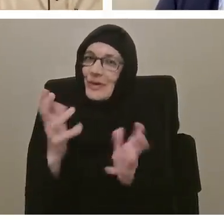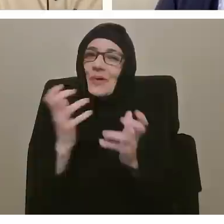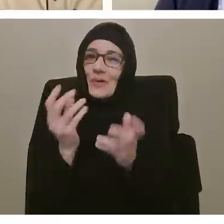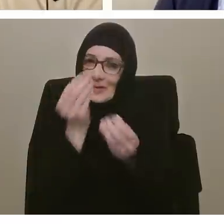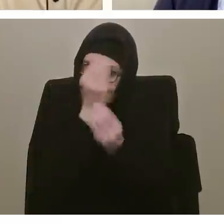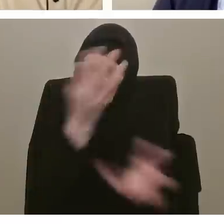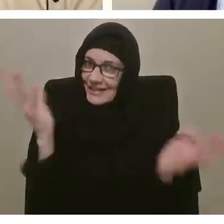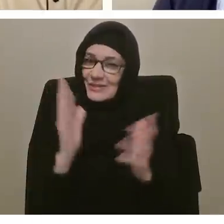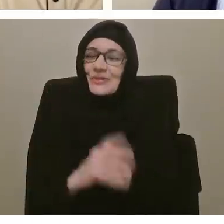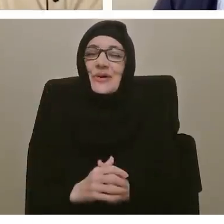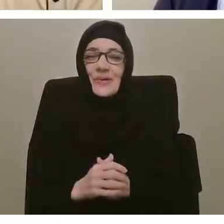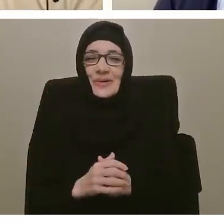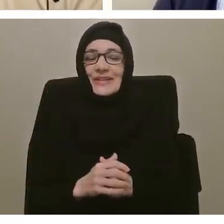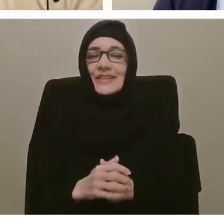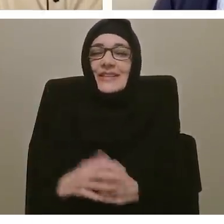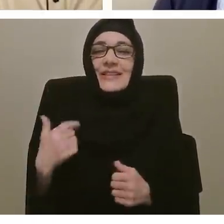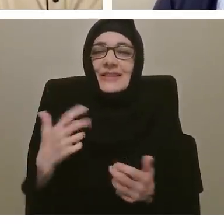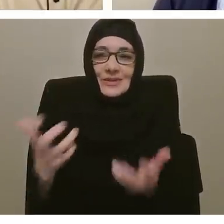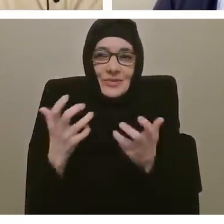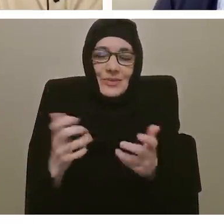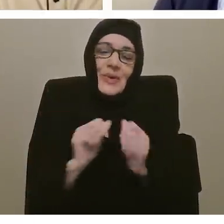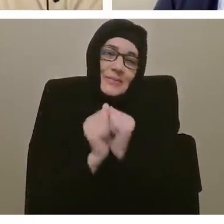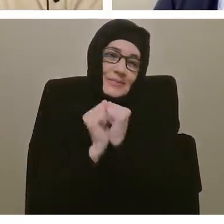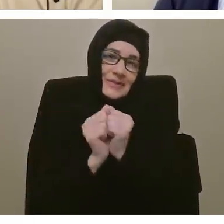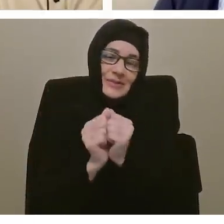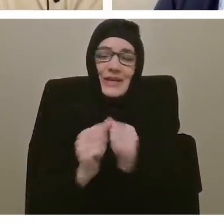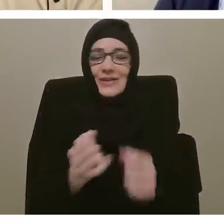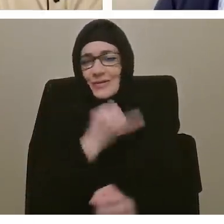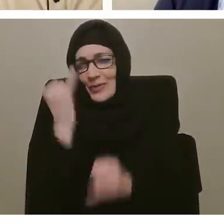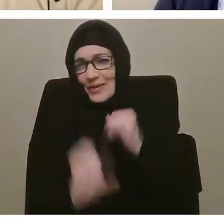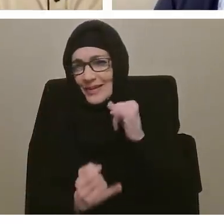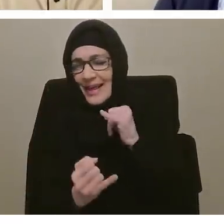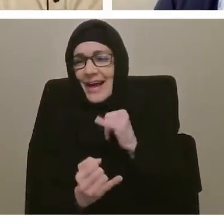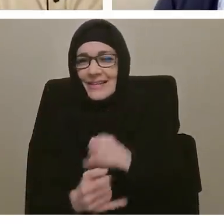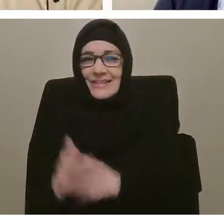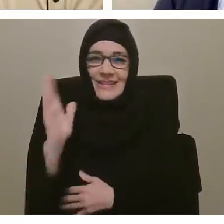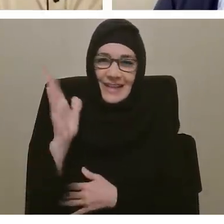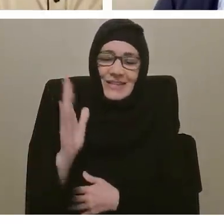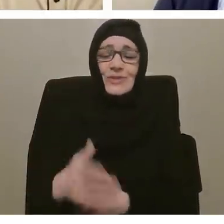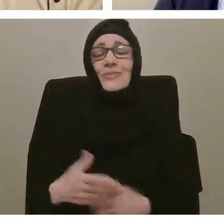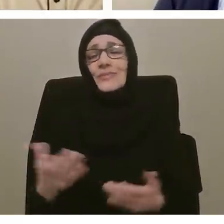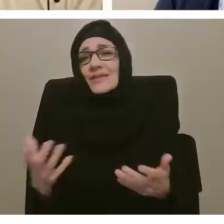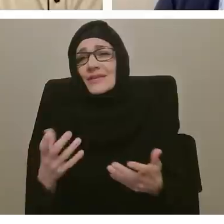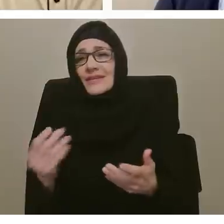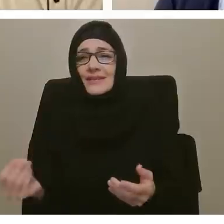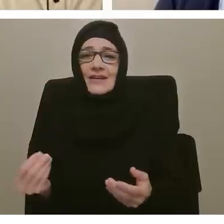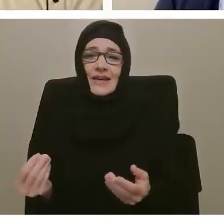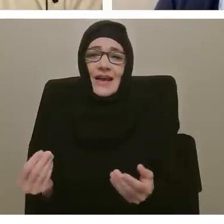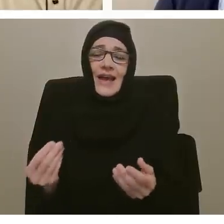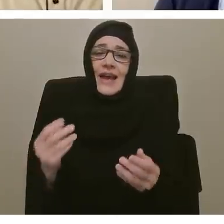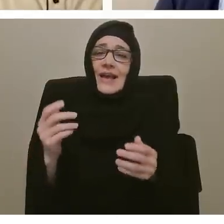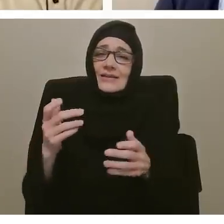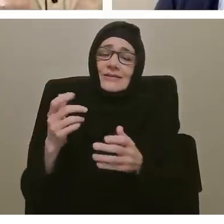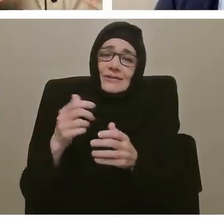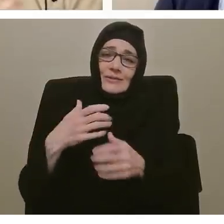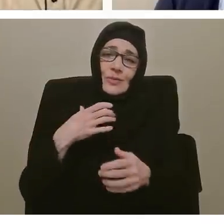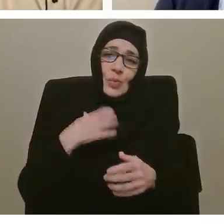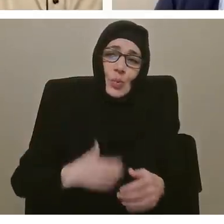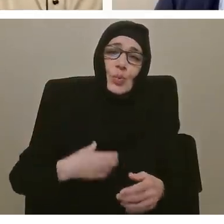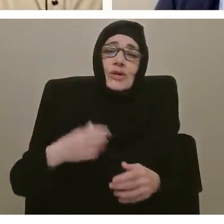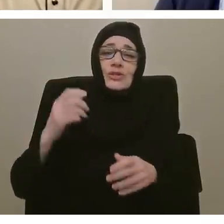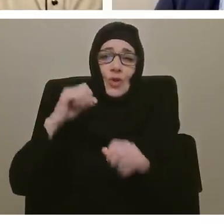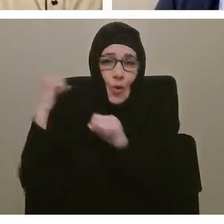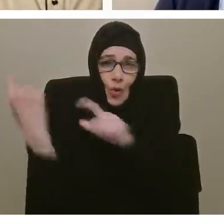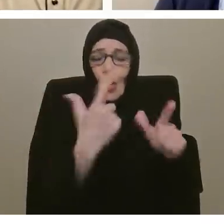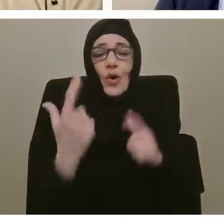anything. We wanted to obviously be together for the last one and, you know, wish everyone, inshallah ta'ala, blessed Eid and